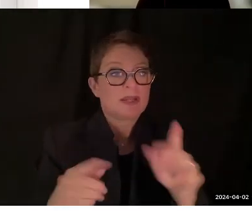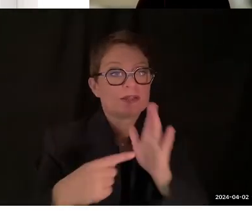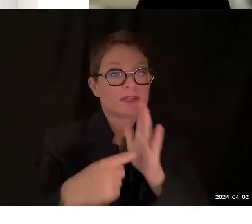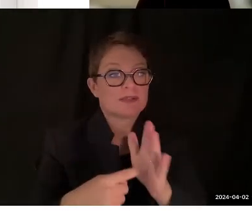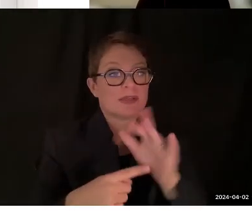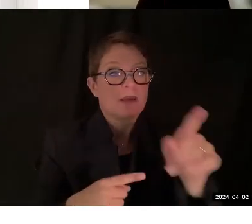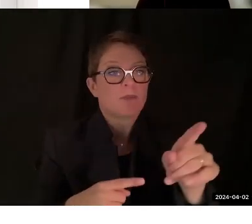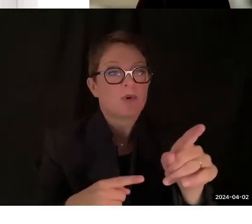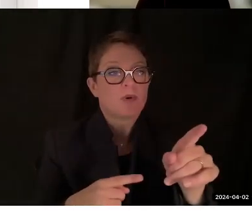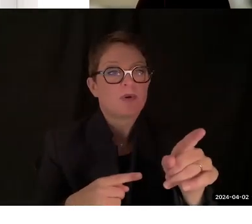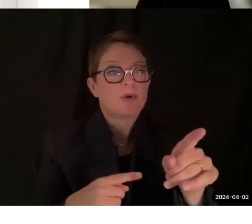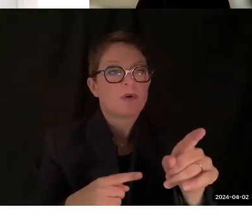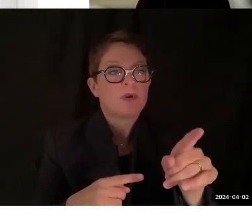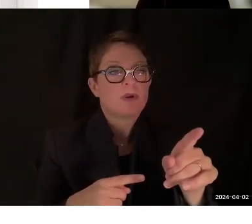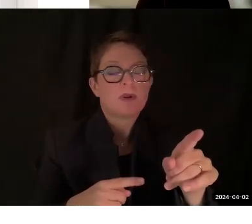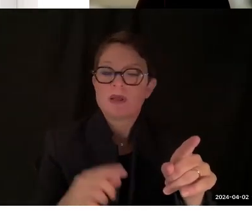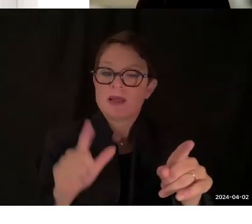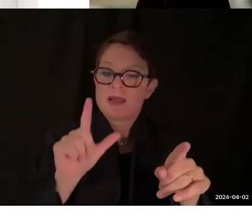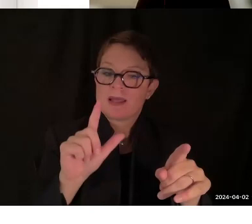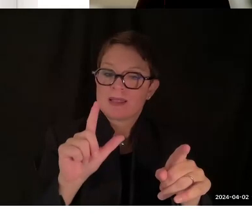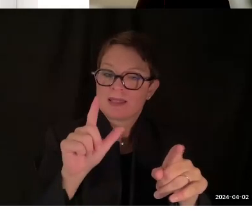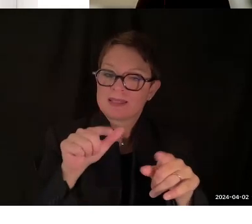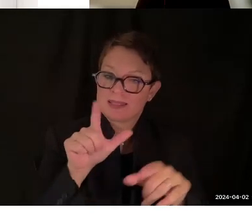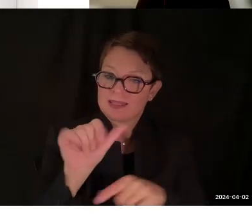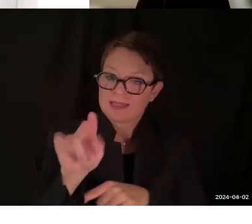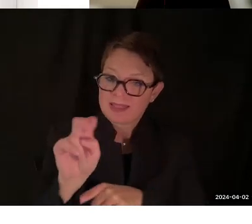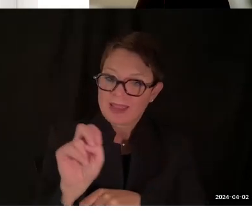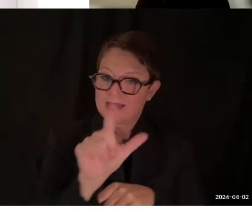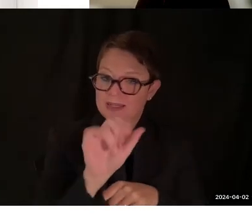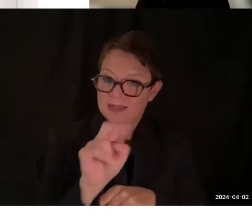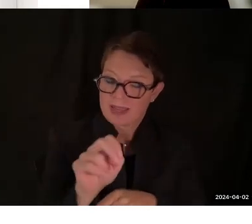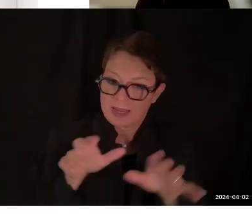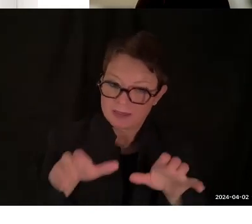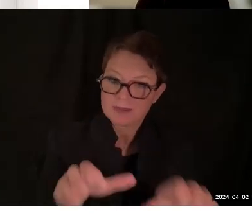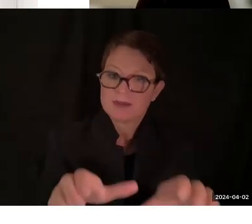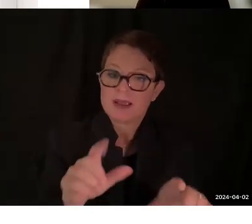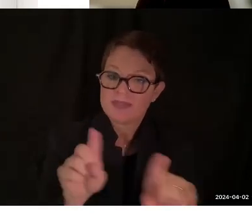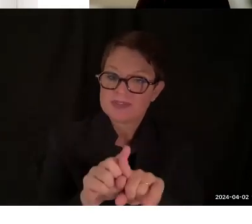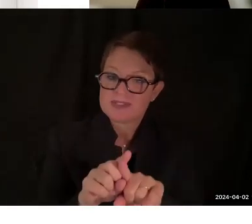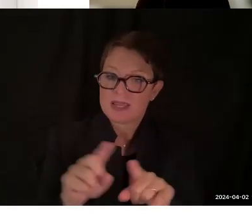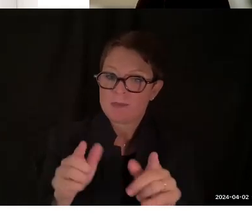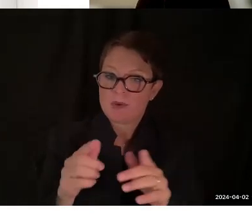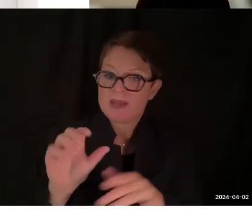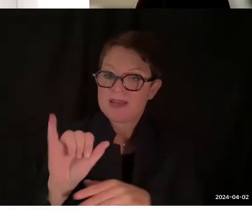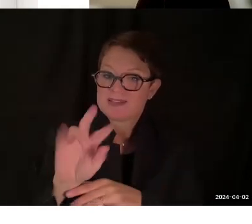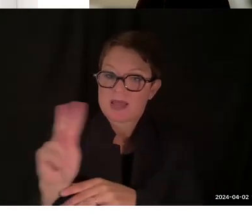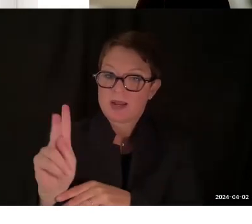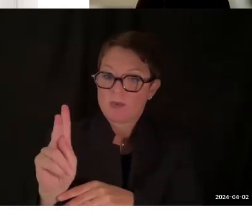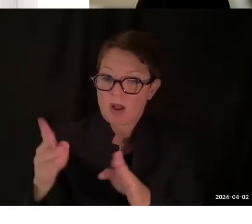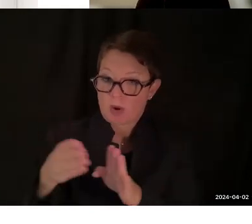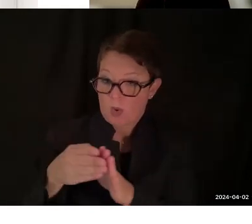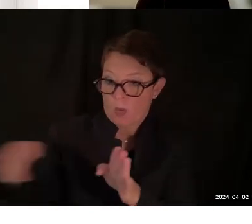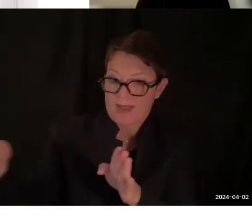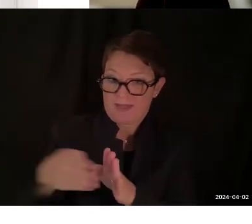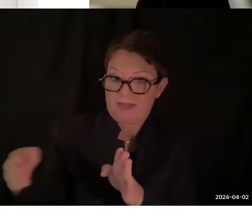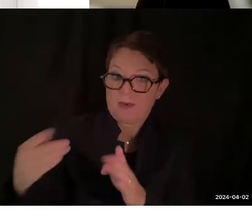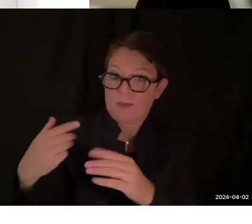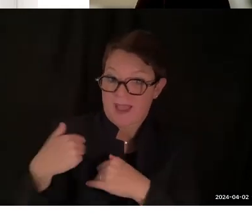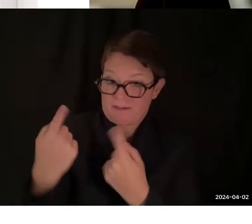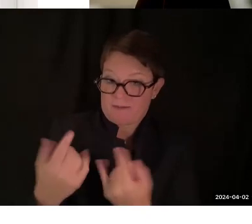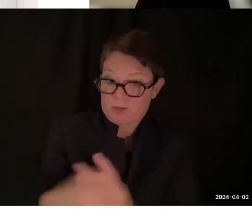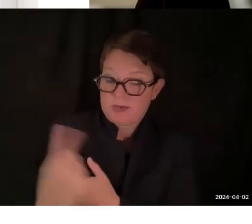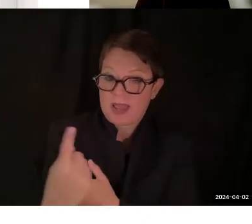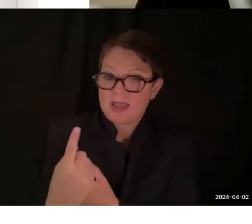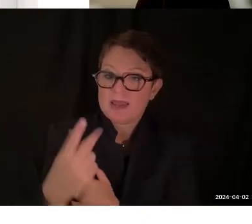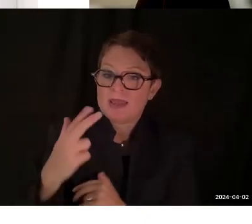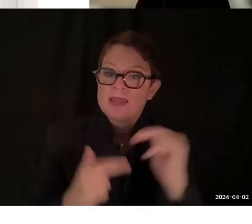example, we're filling in the existing lay-by lane and maintaining the same sidewalk width as it exists today. The increased